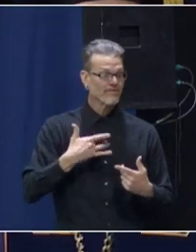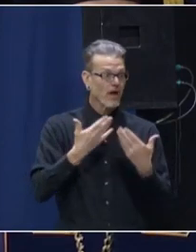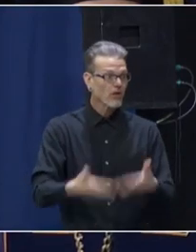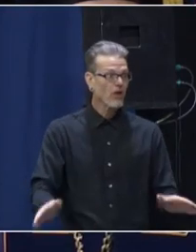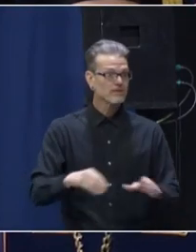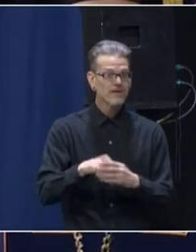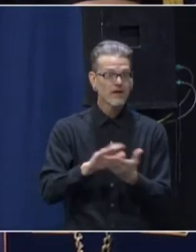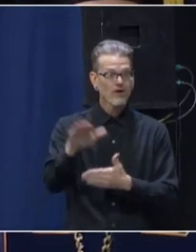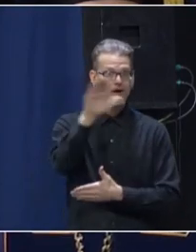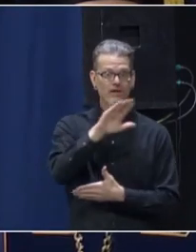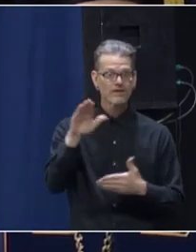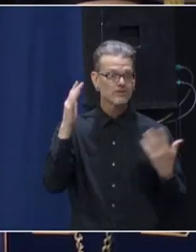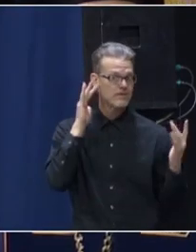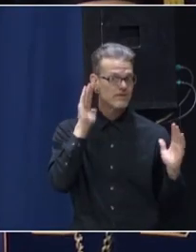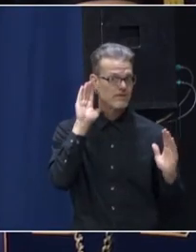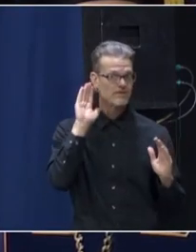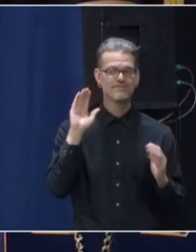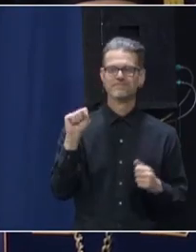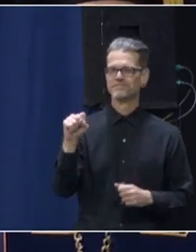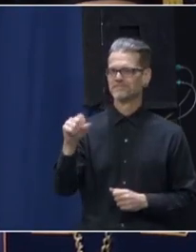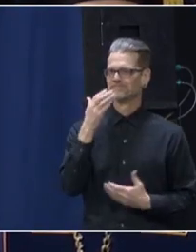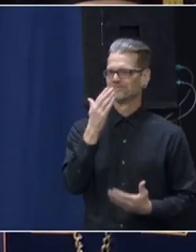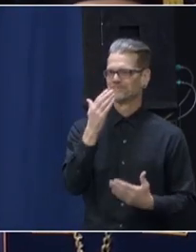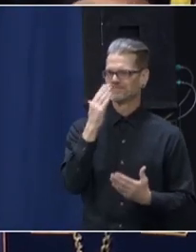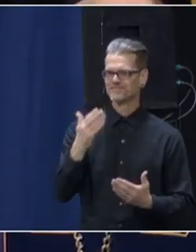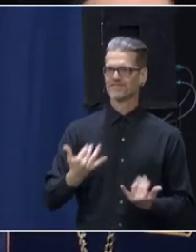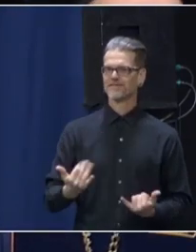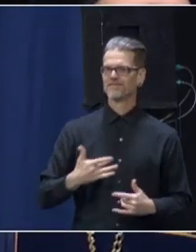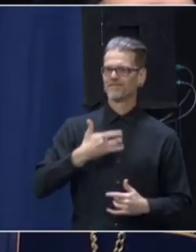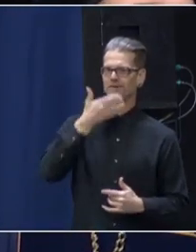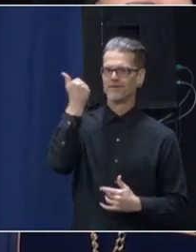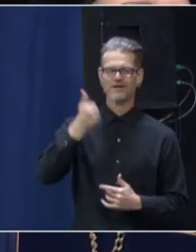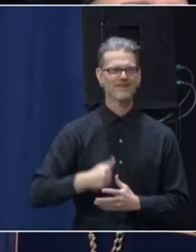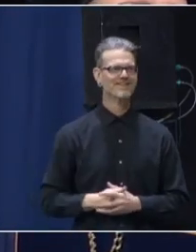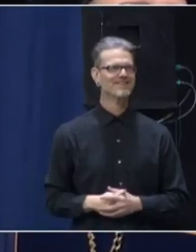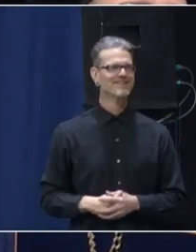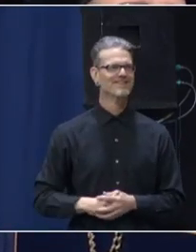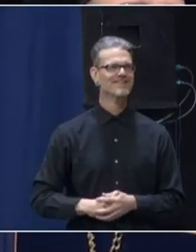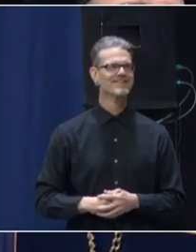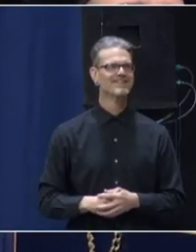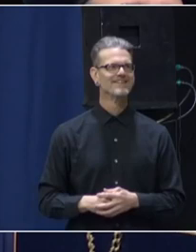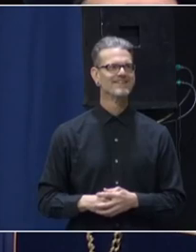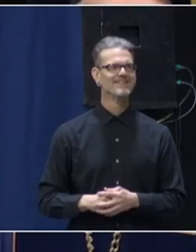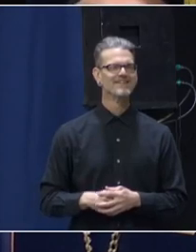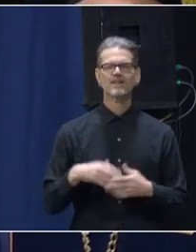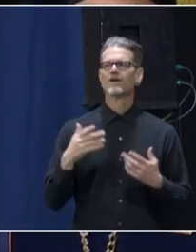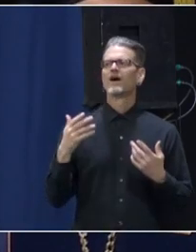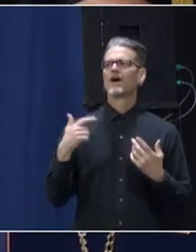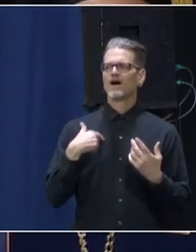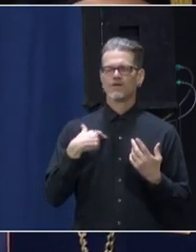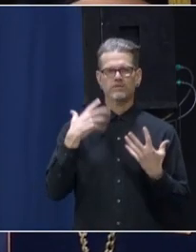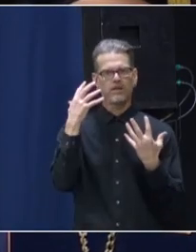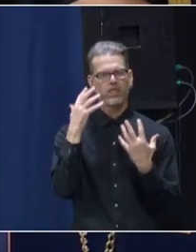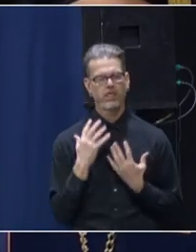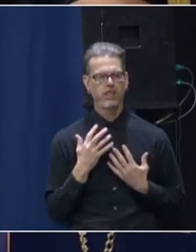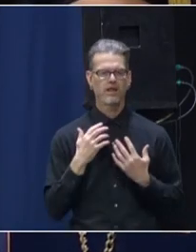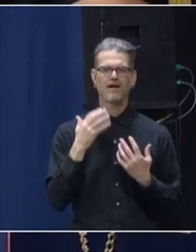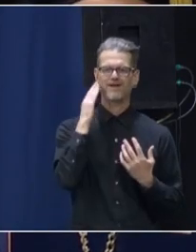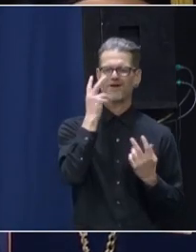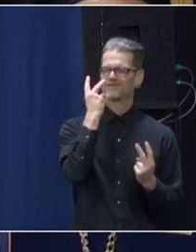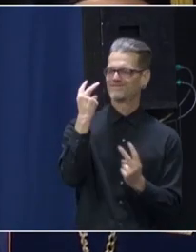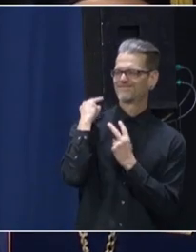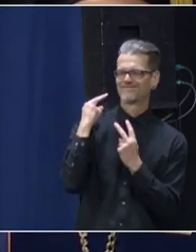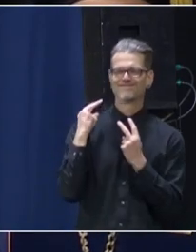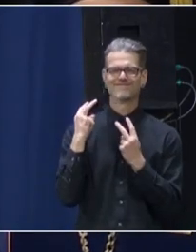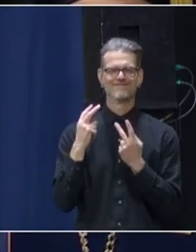college. Thank you, that makes me feel better. As miserable as I was, I now look back quite fondly upon those